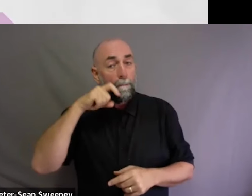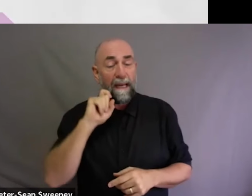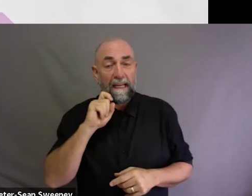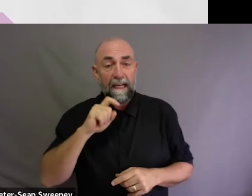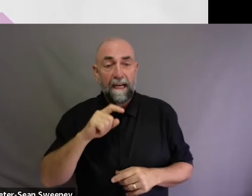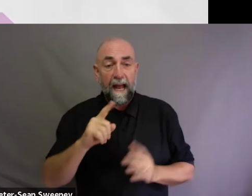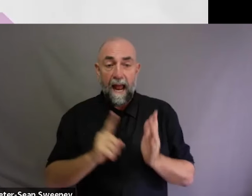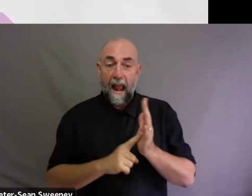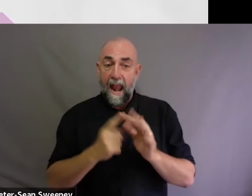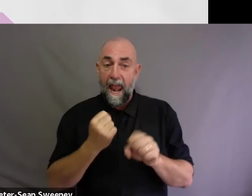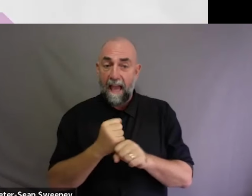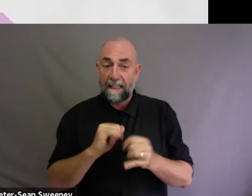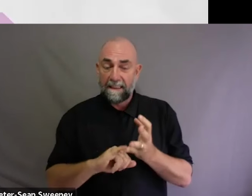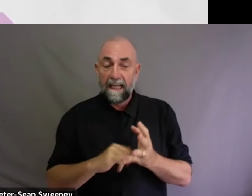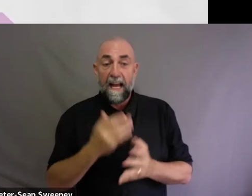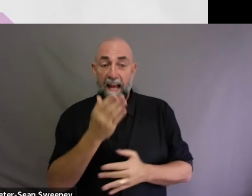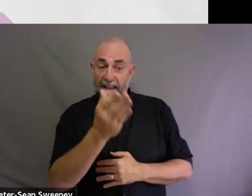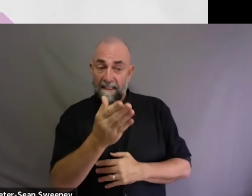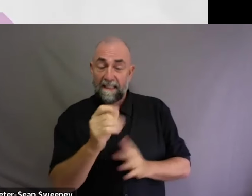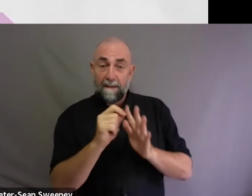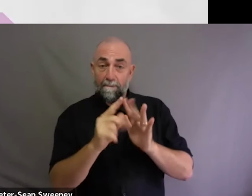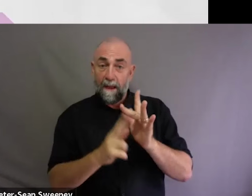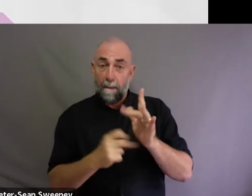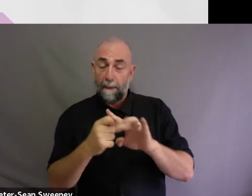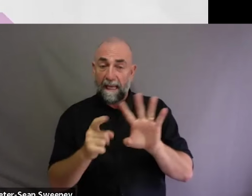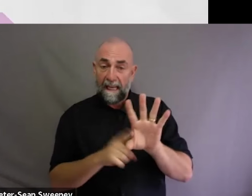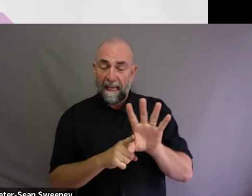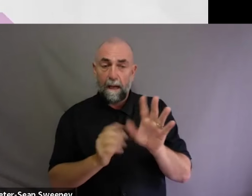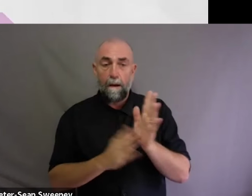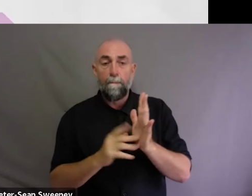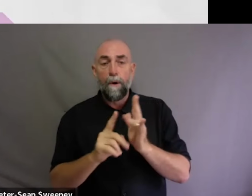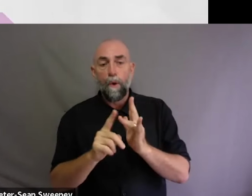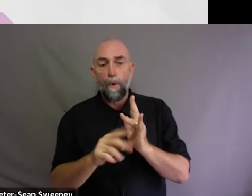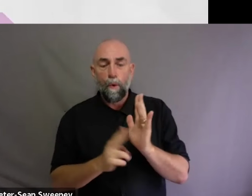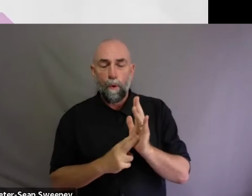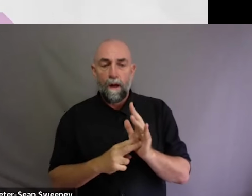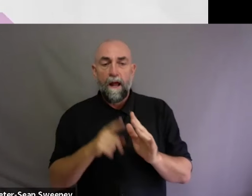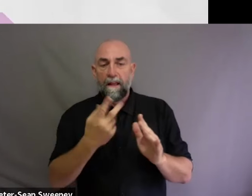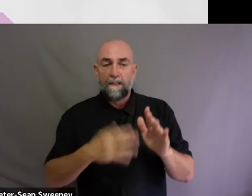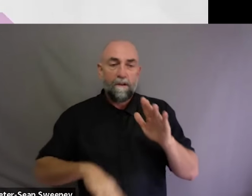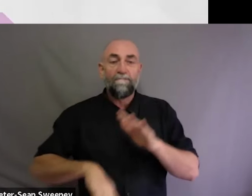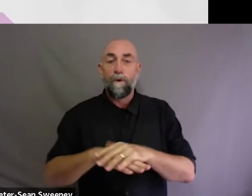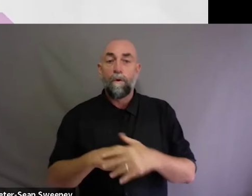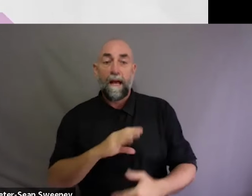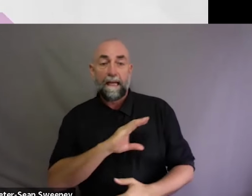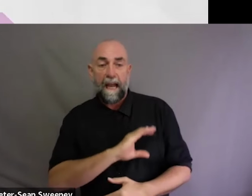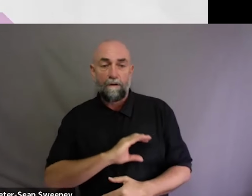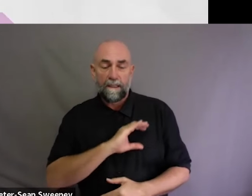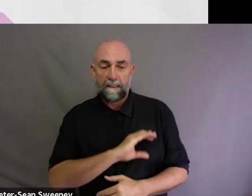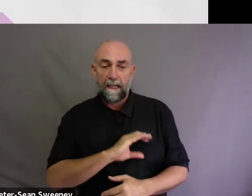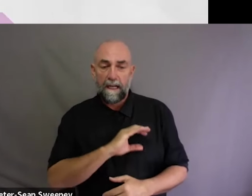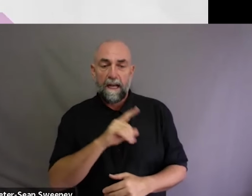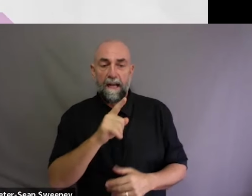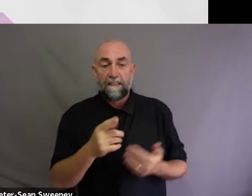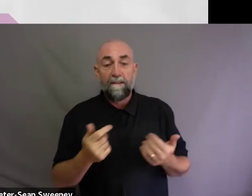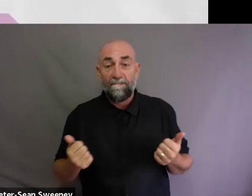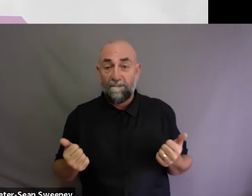And this is Pinky Moon as a fully modeled and textured character, which went into the final piece